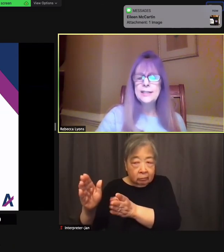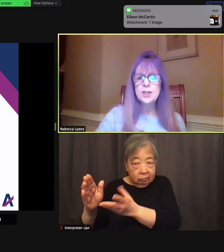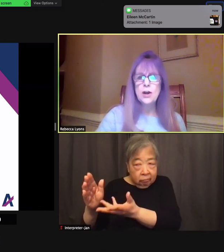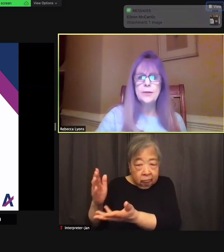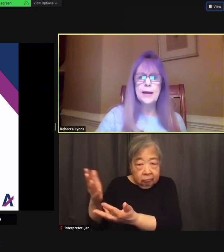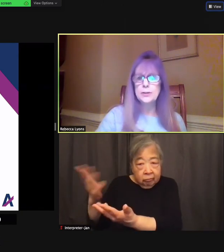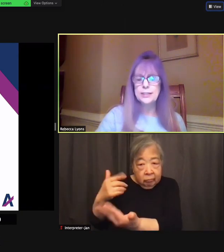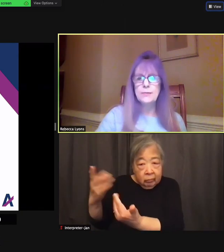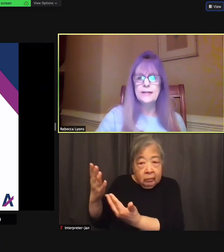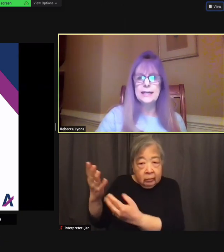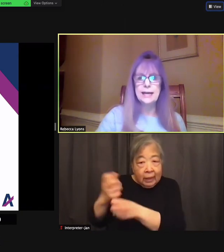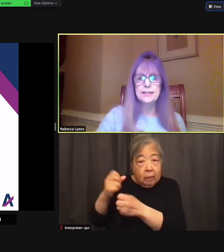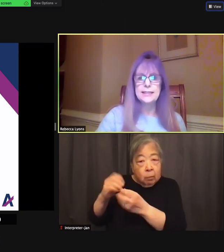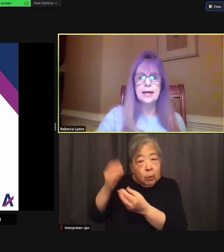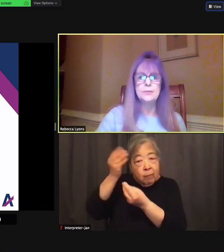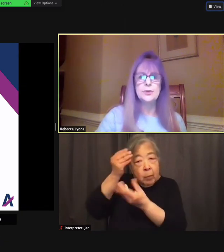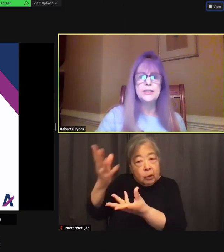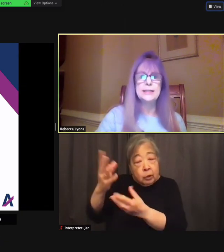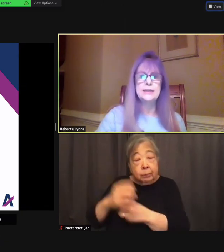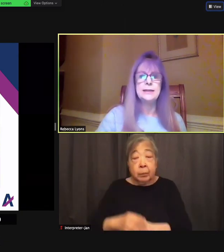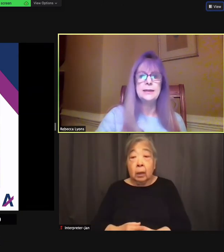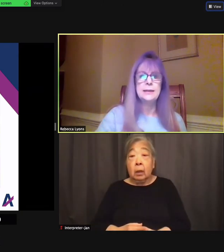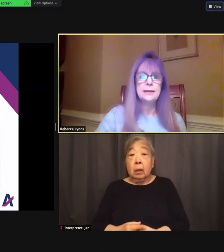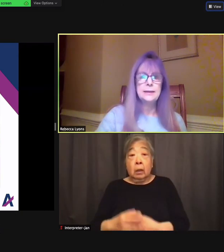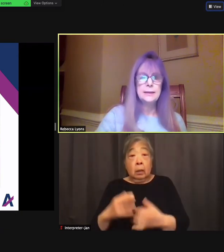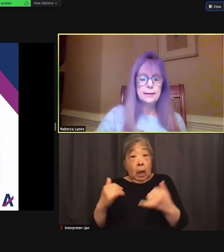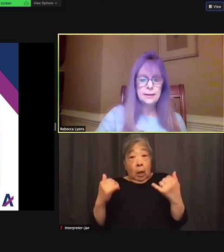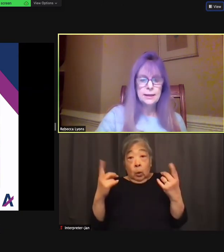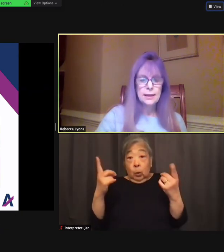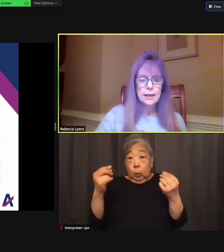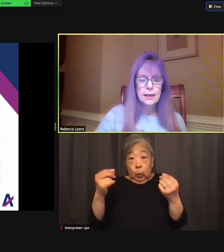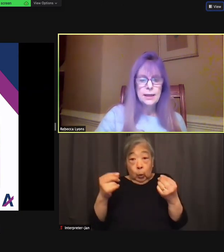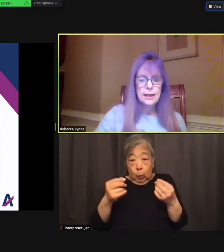Now let's talk about some of the next steps.